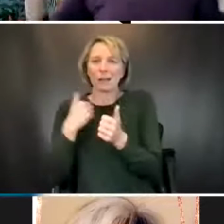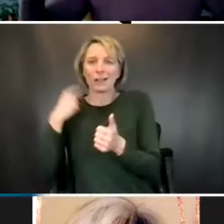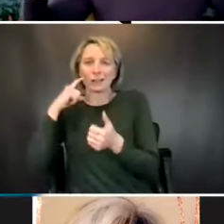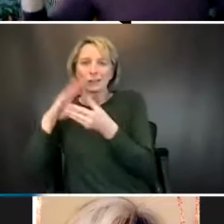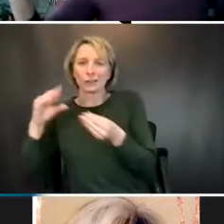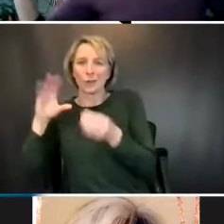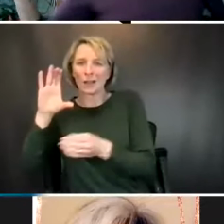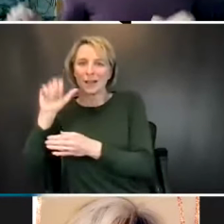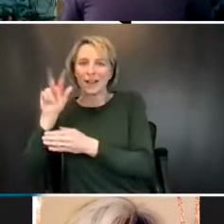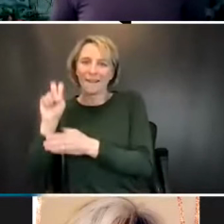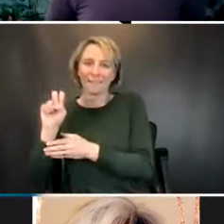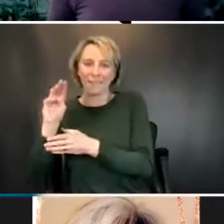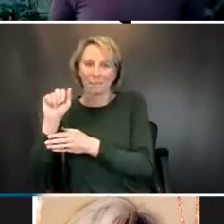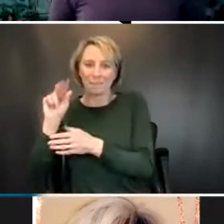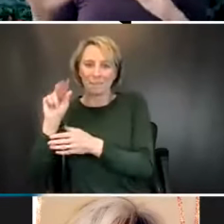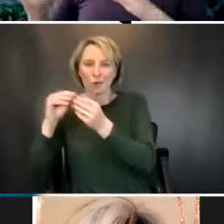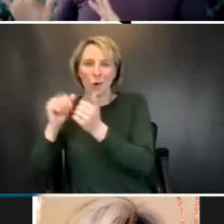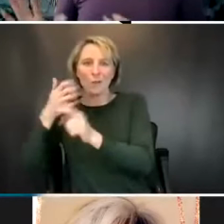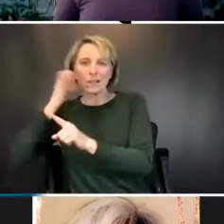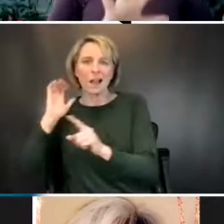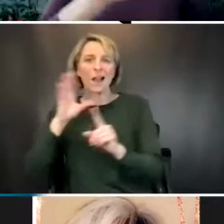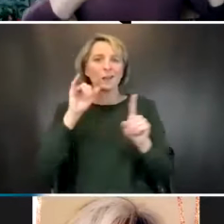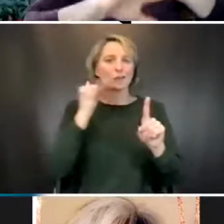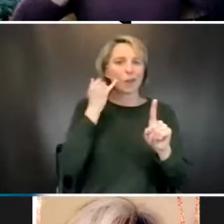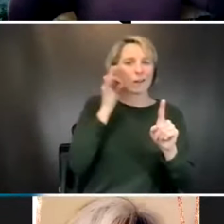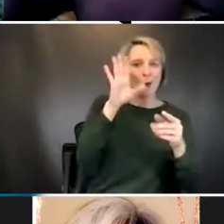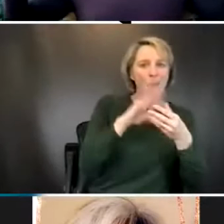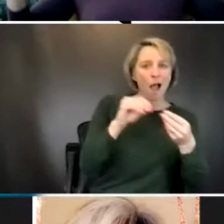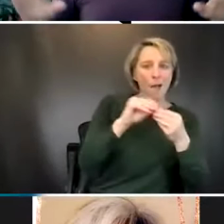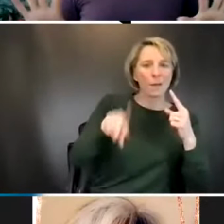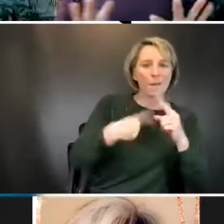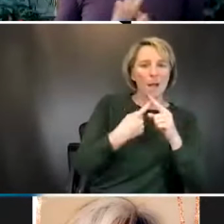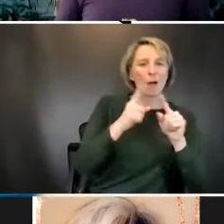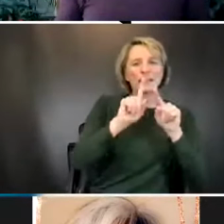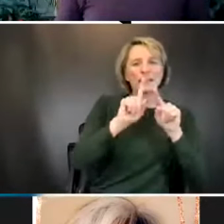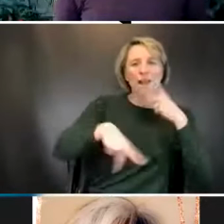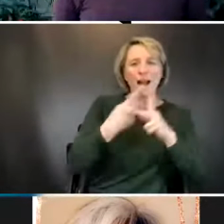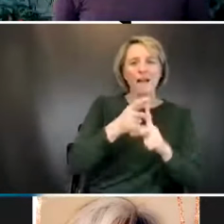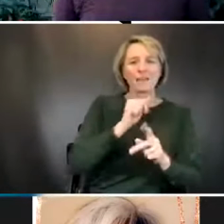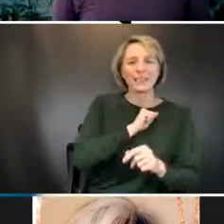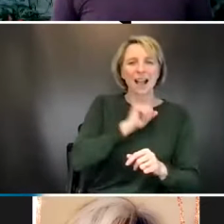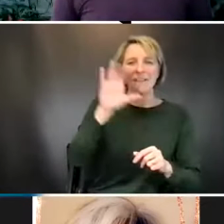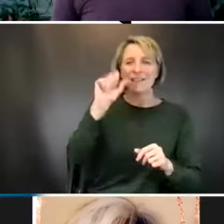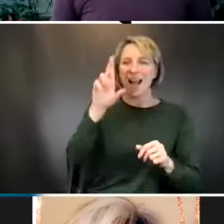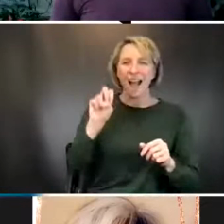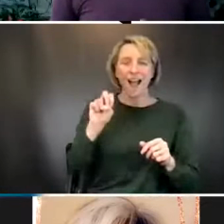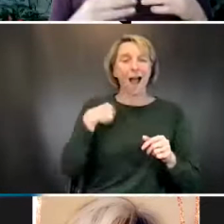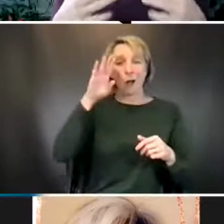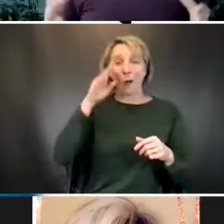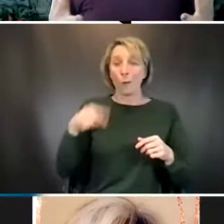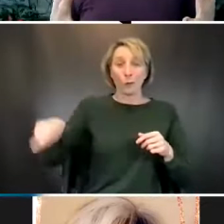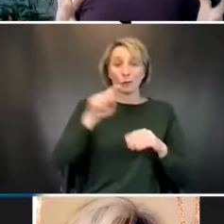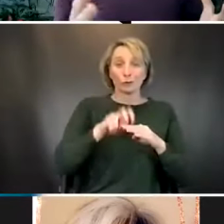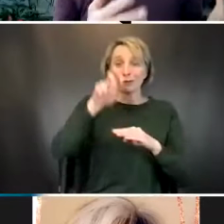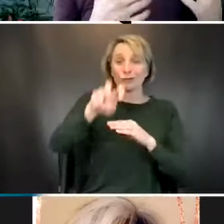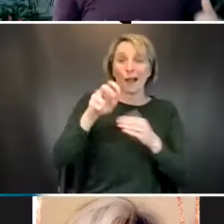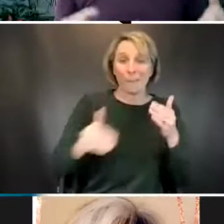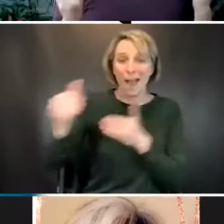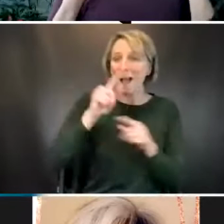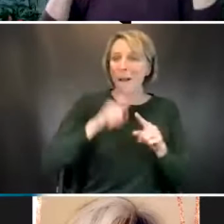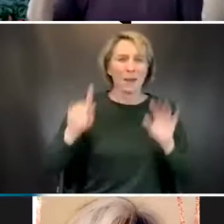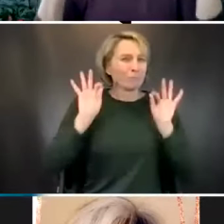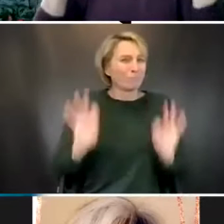ahead of me, which is great. My goal today was just to get the stress cycle to you, but it's also really important to get